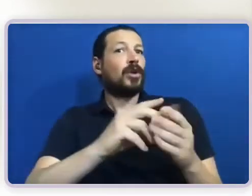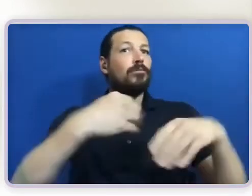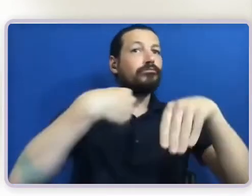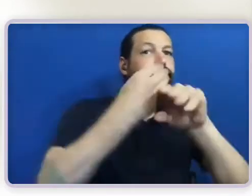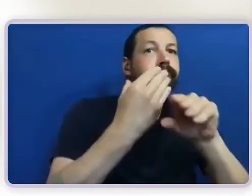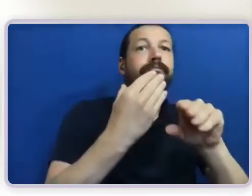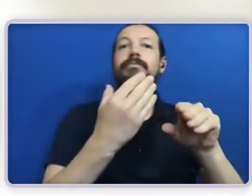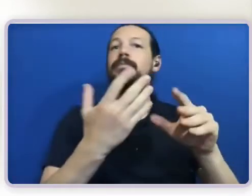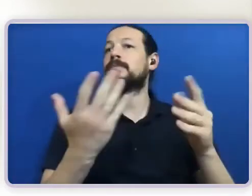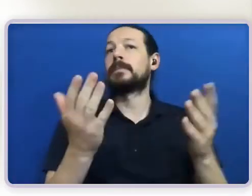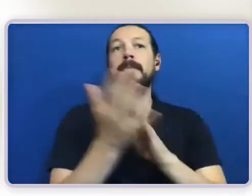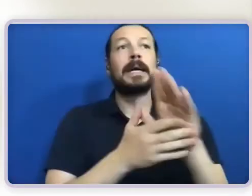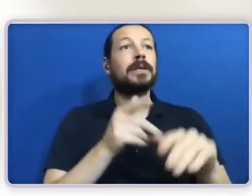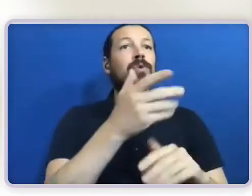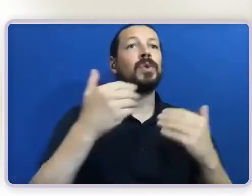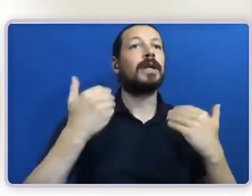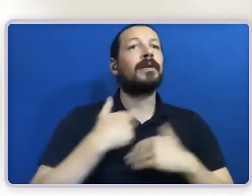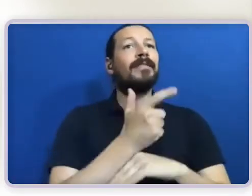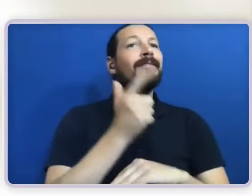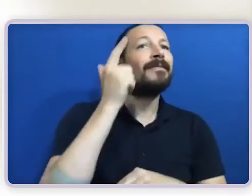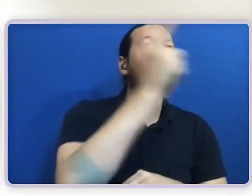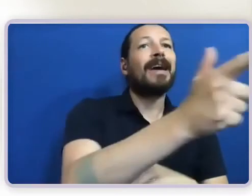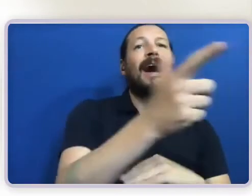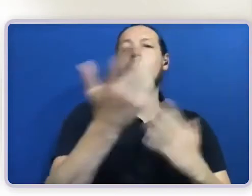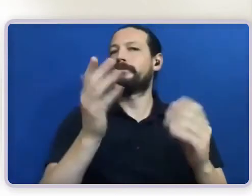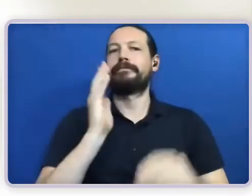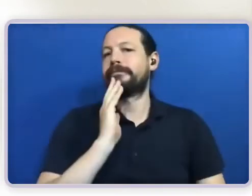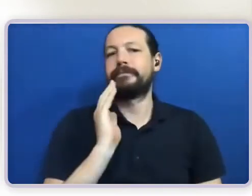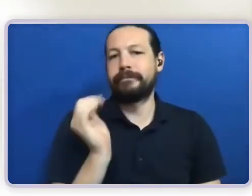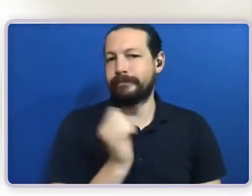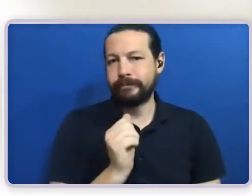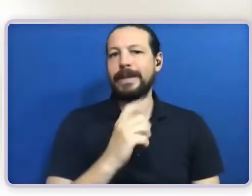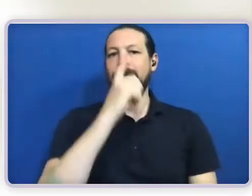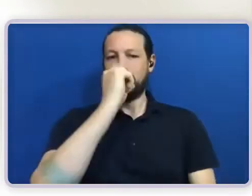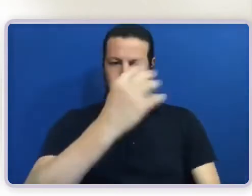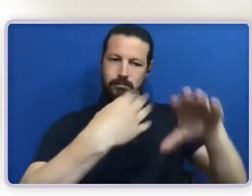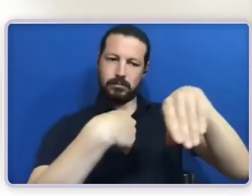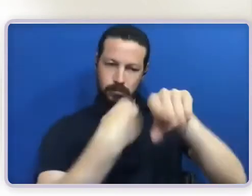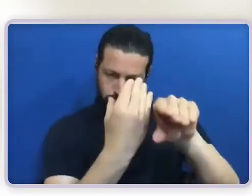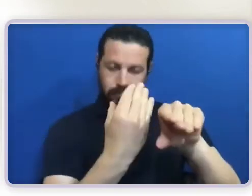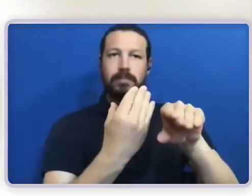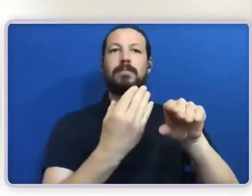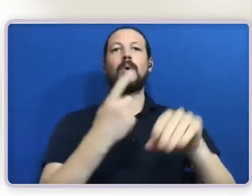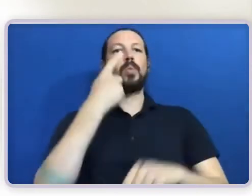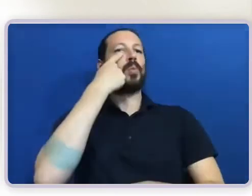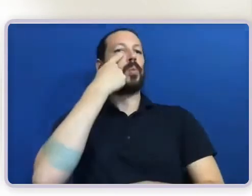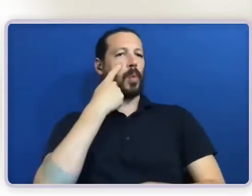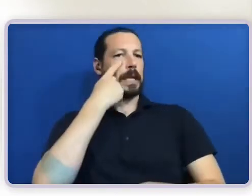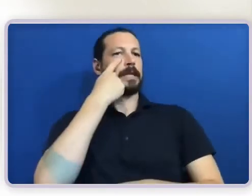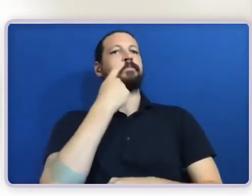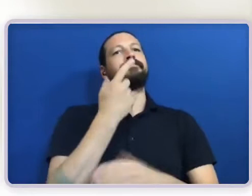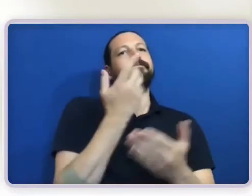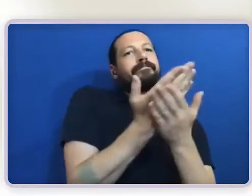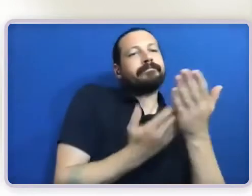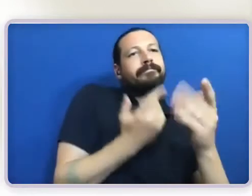which state or territory someone is living in. They can still be a witness and tell their story at these